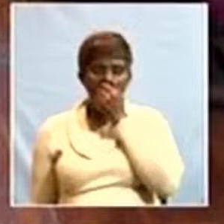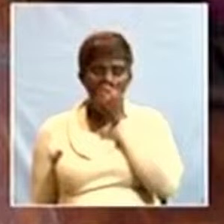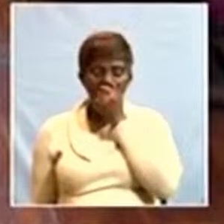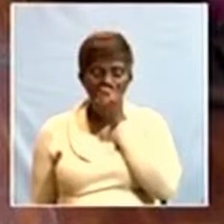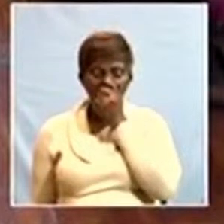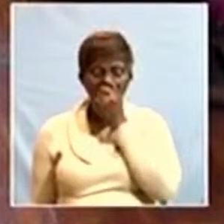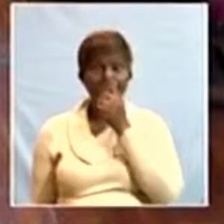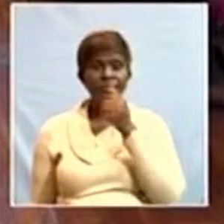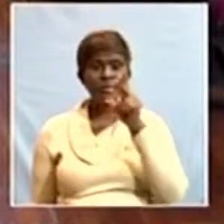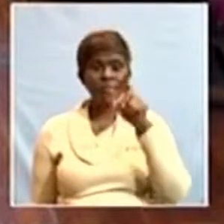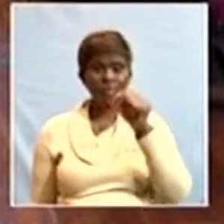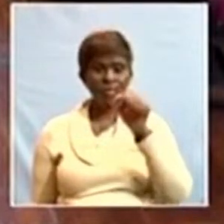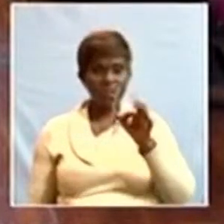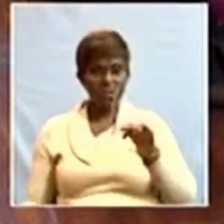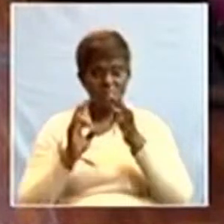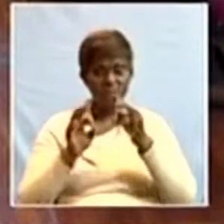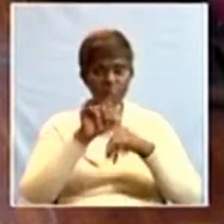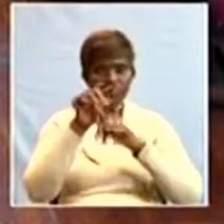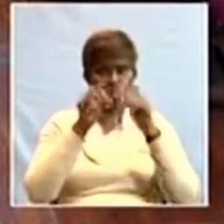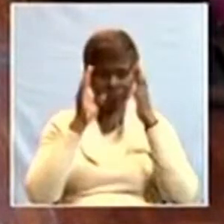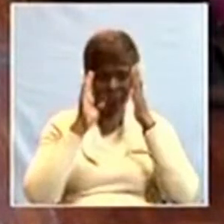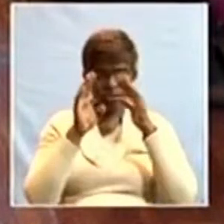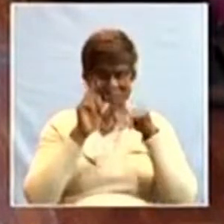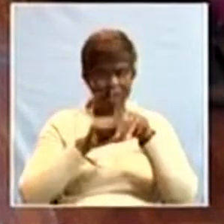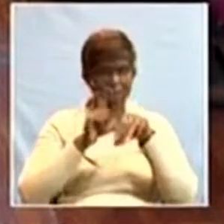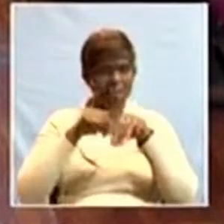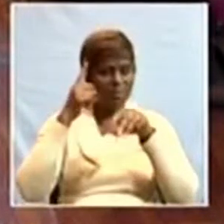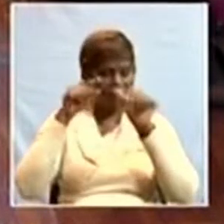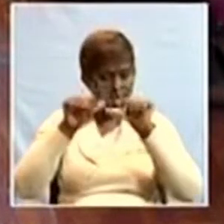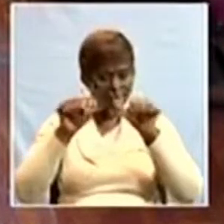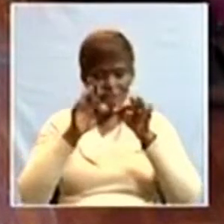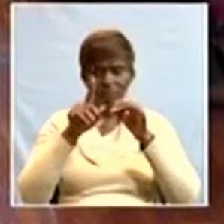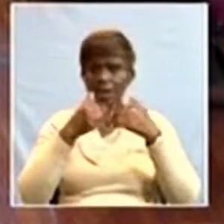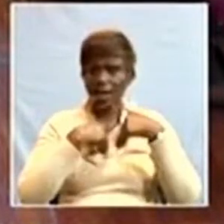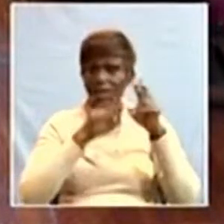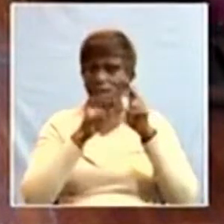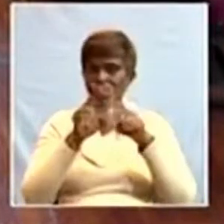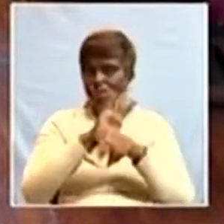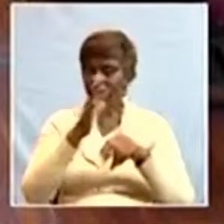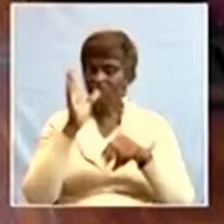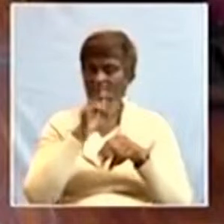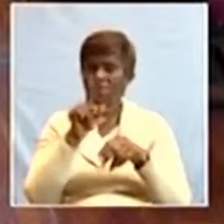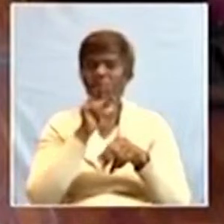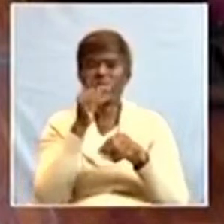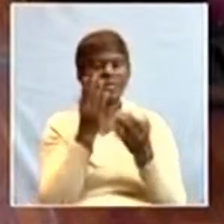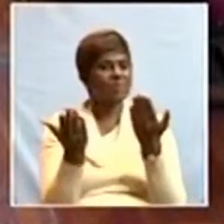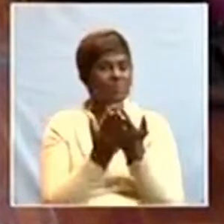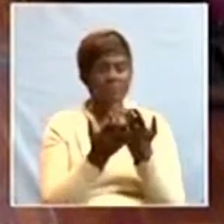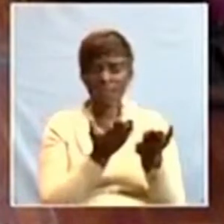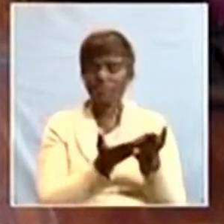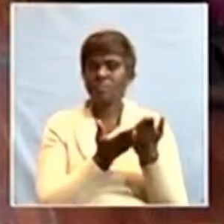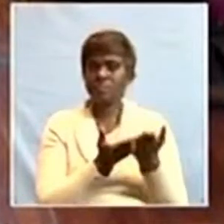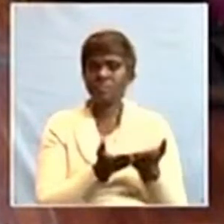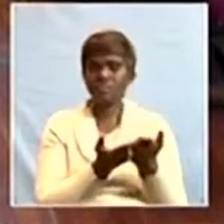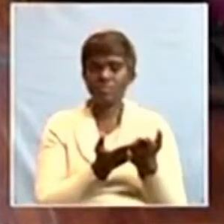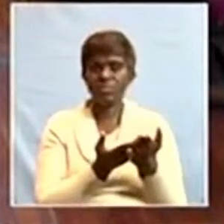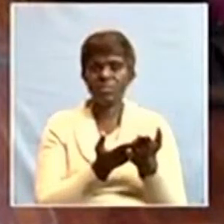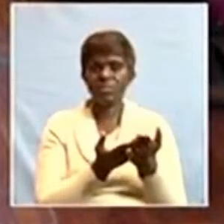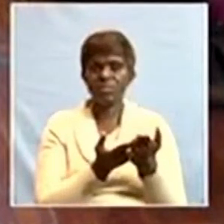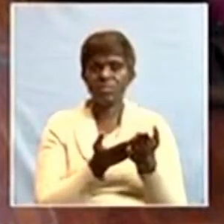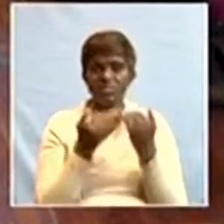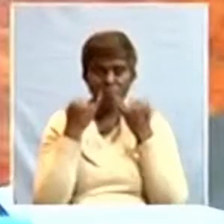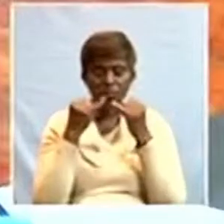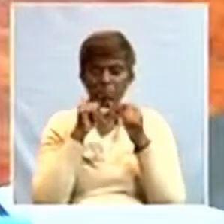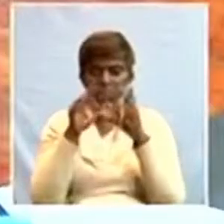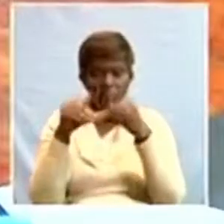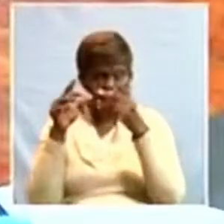But PS, if this question was attended to during the audit, if you had responded to the auditors, it was not supposed to come here, meaning the information was